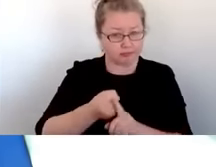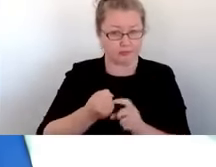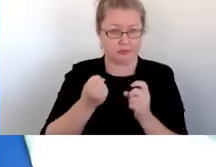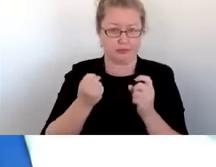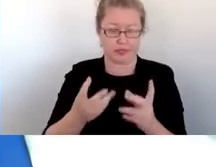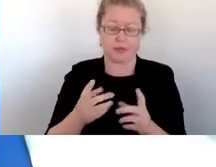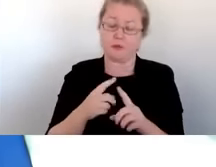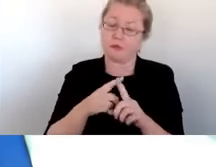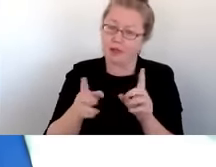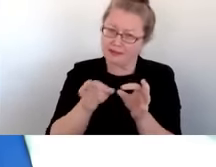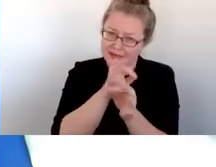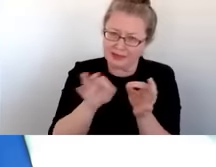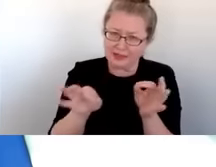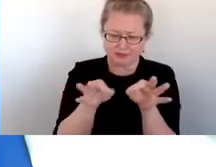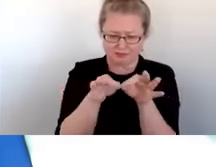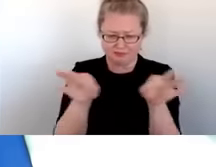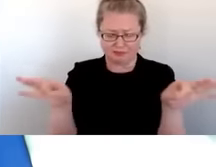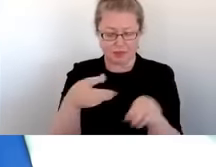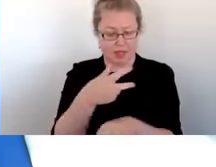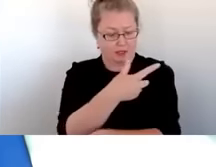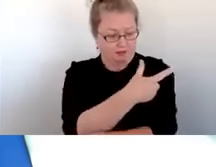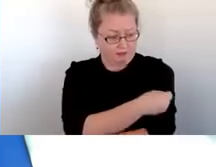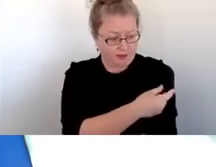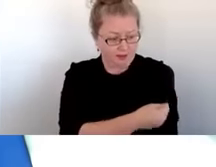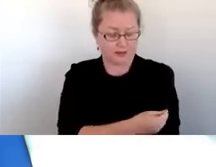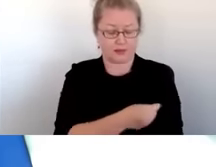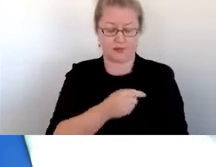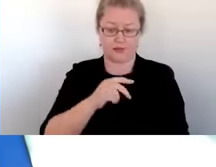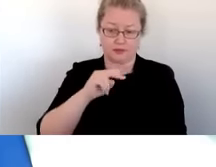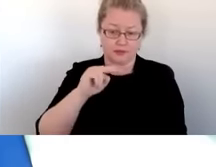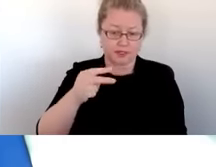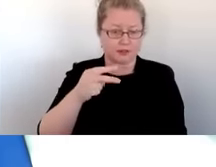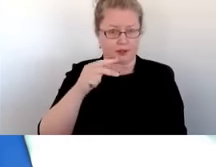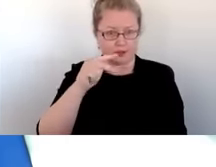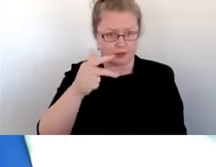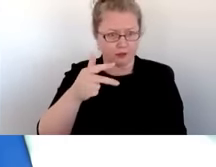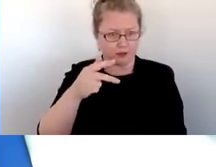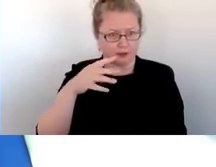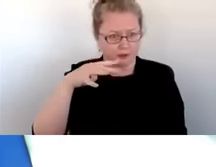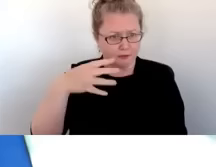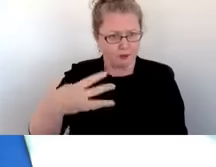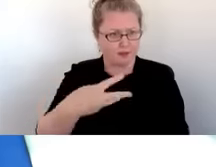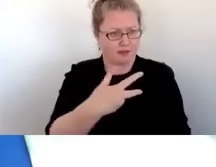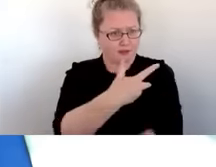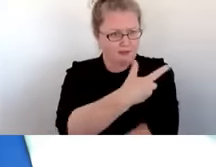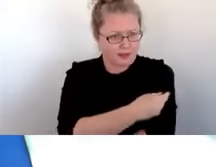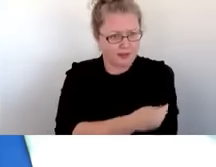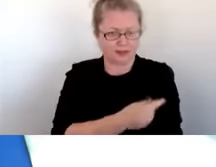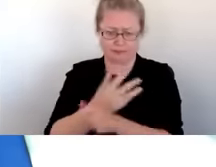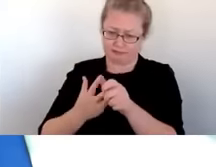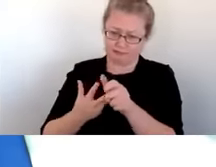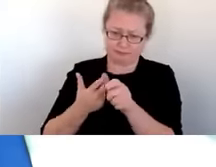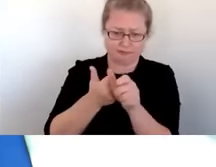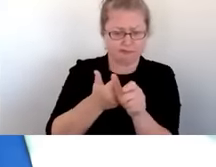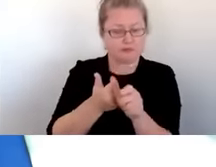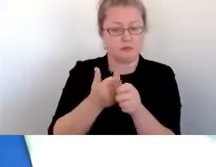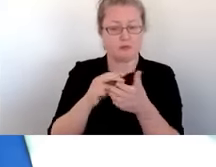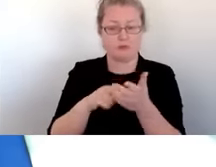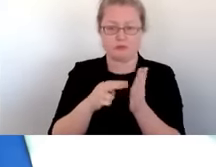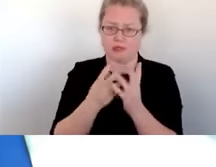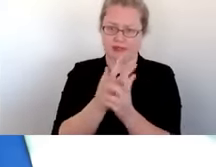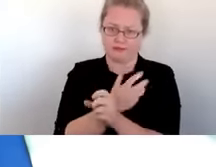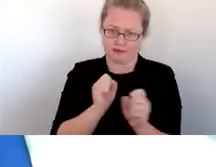simply, when we get our vaccines and our boosters, we save lives. It's vital work getting our vaccines and keeping up with our boosters. And